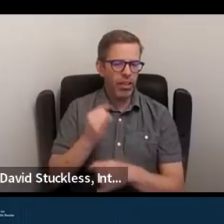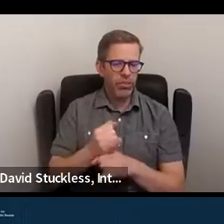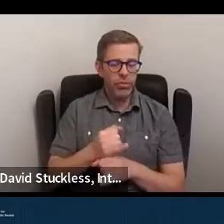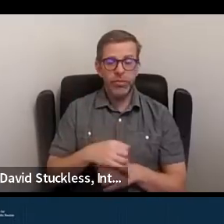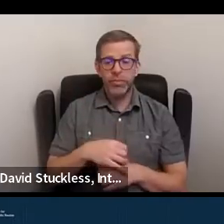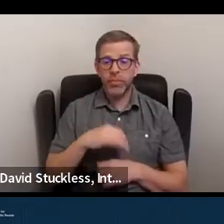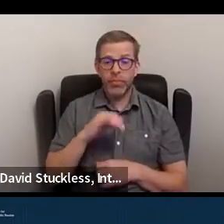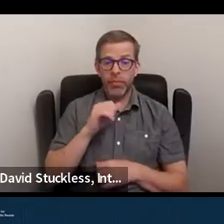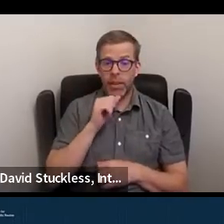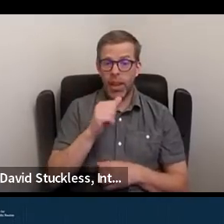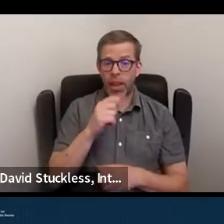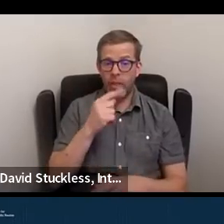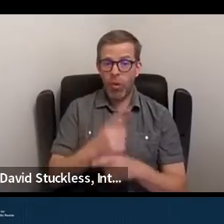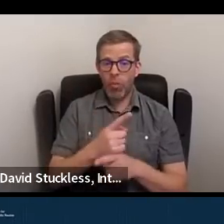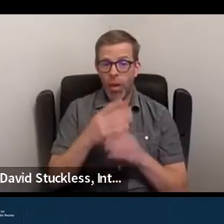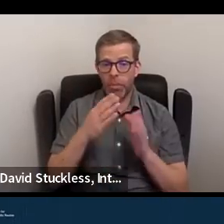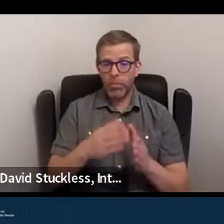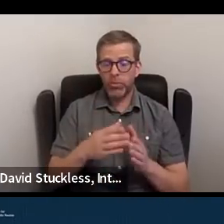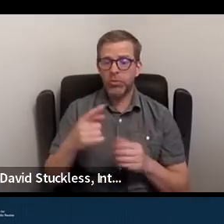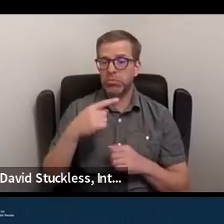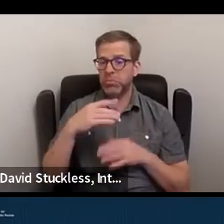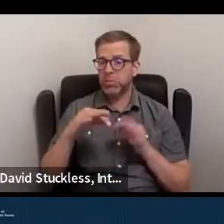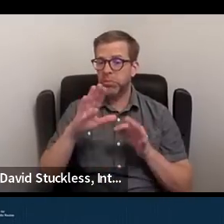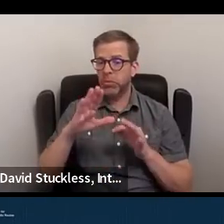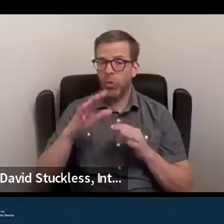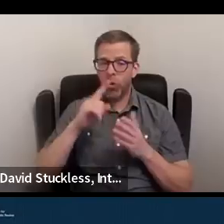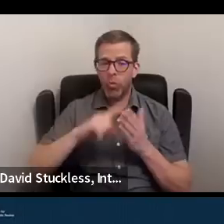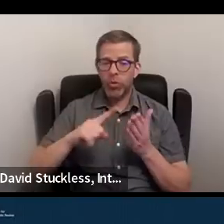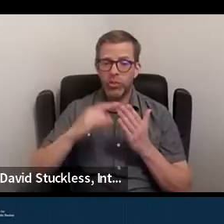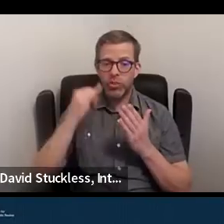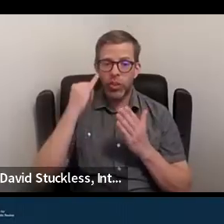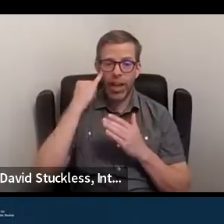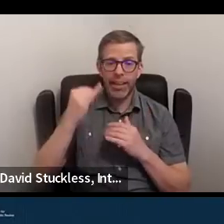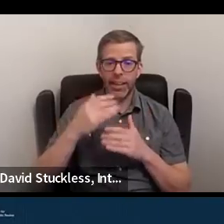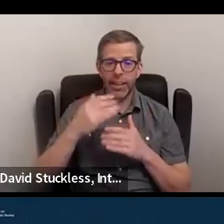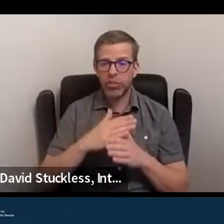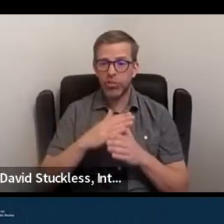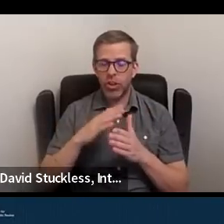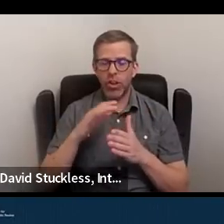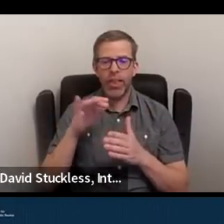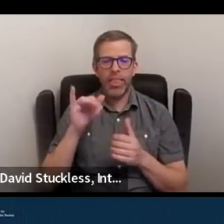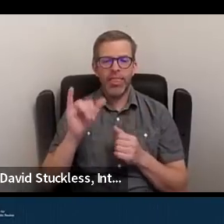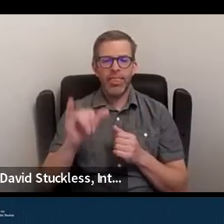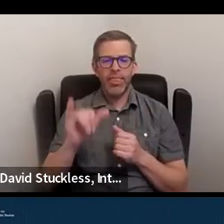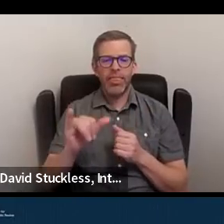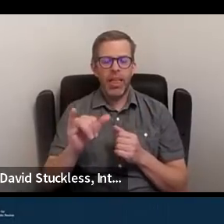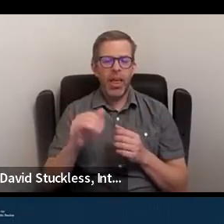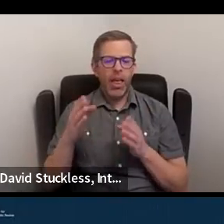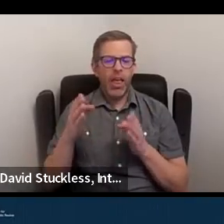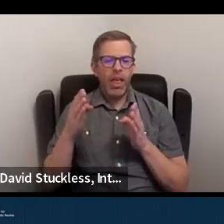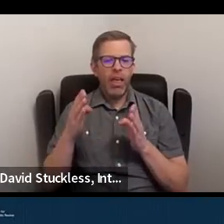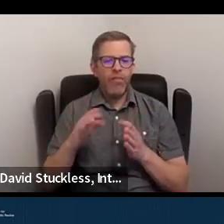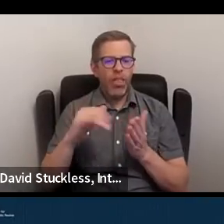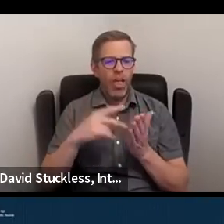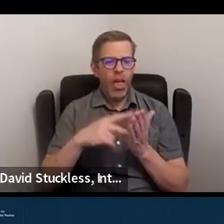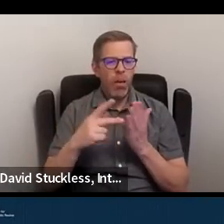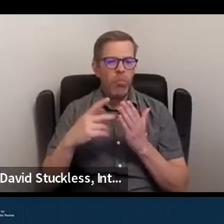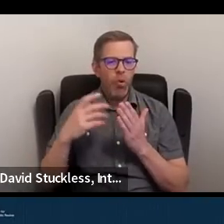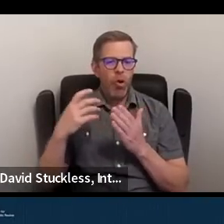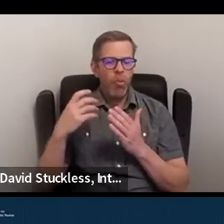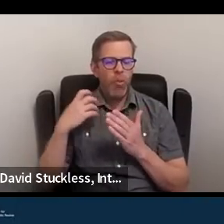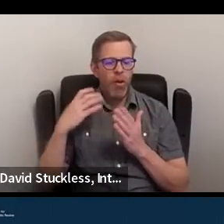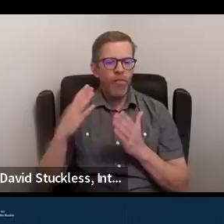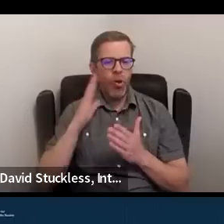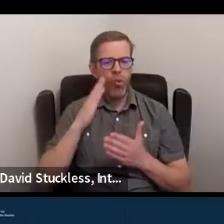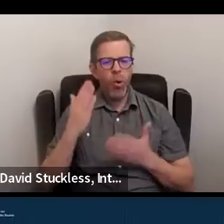right person, when you tell them about your research idea, you share your research idea, that individual, that program officer, is probably going